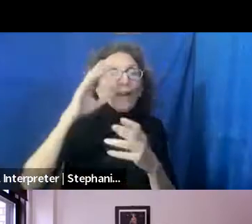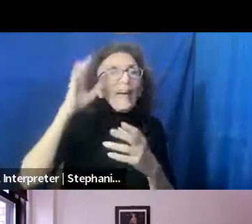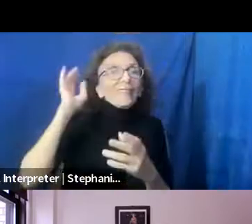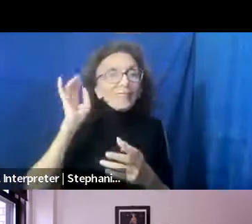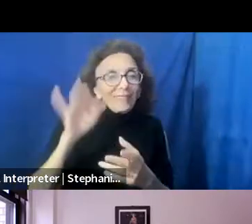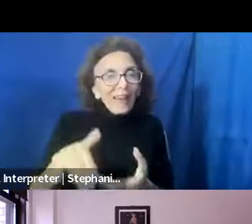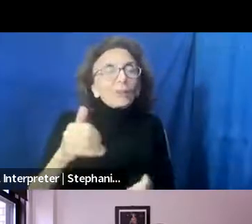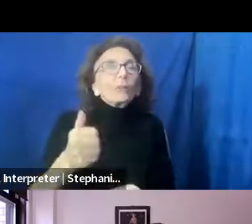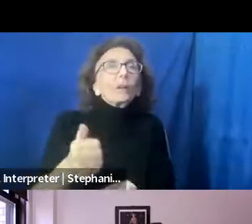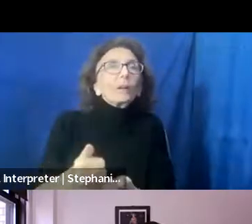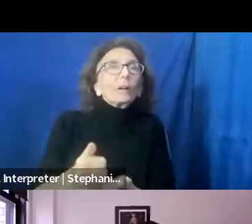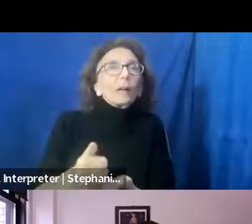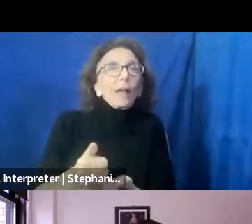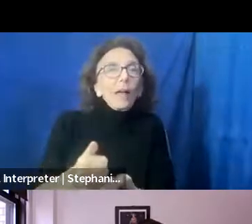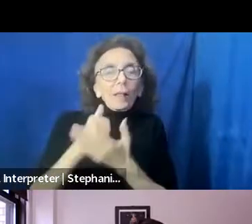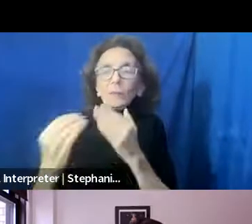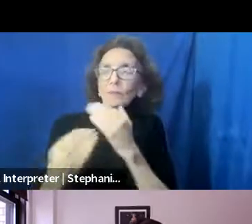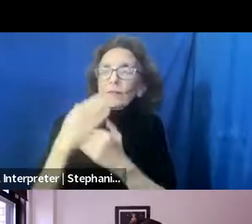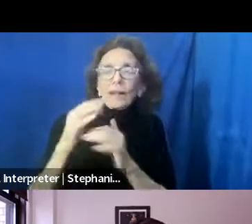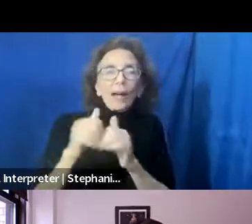the way in which you're working.